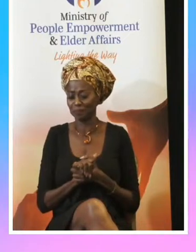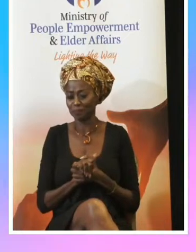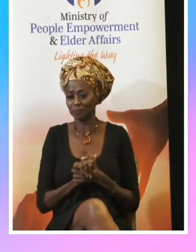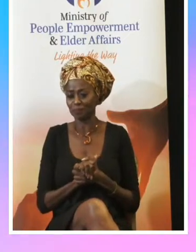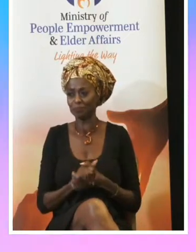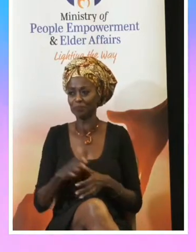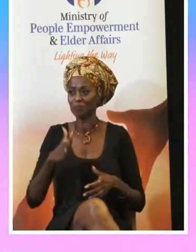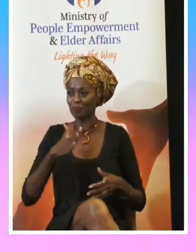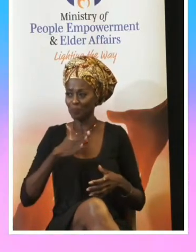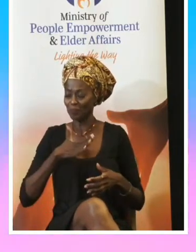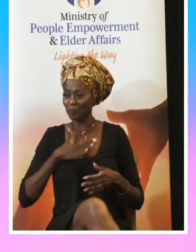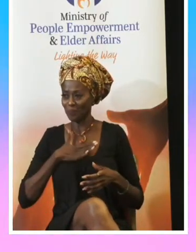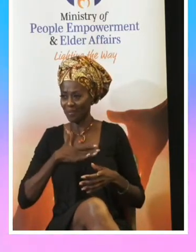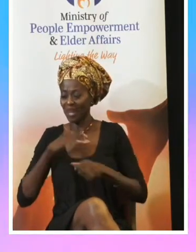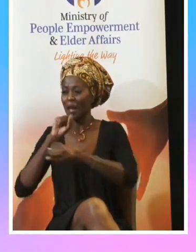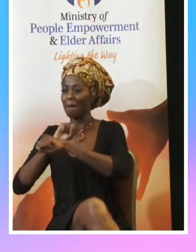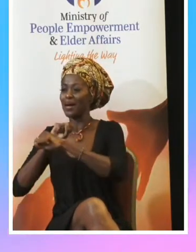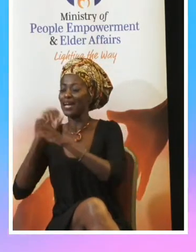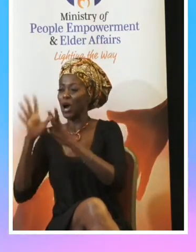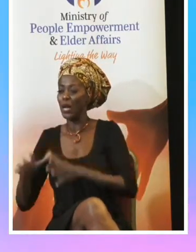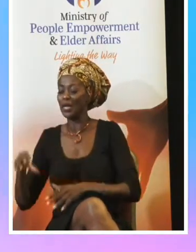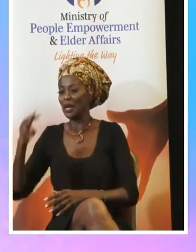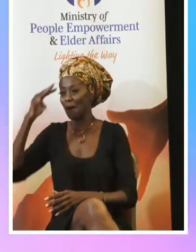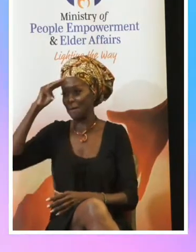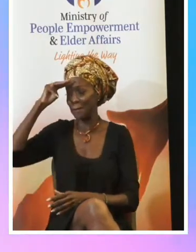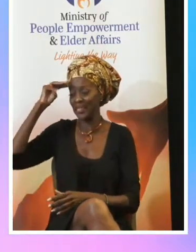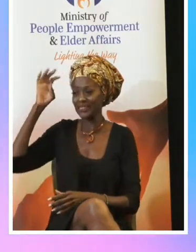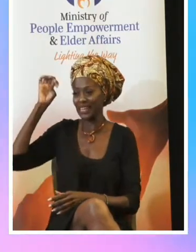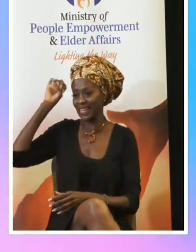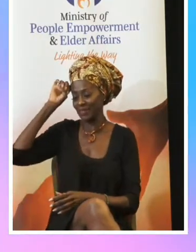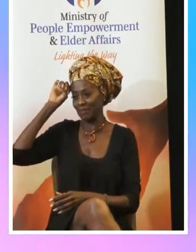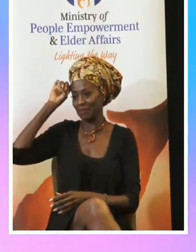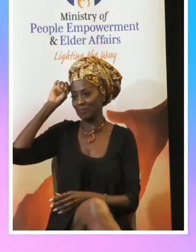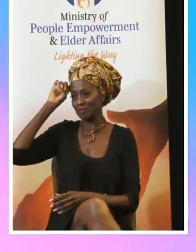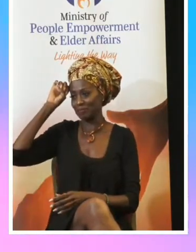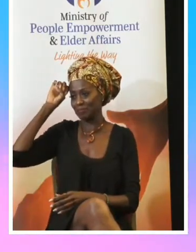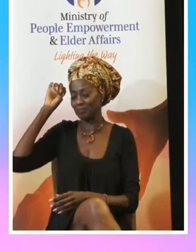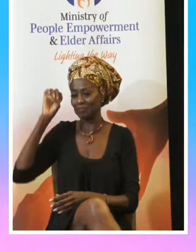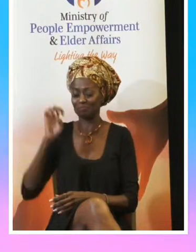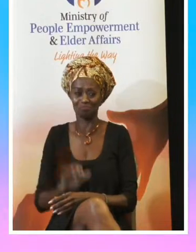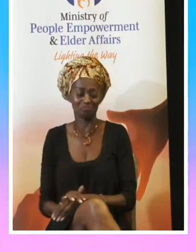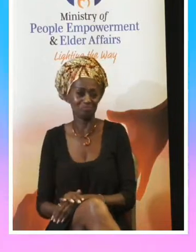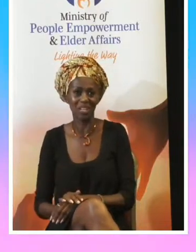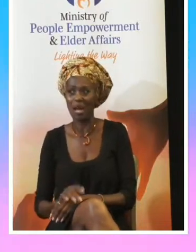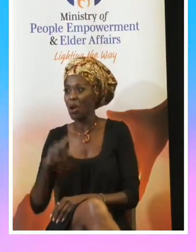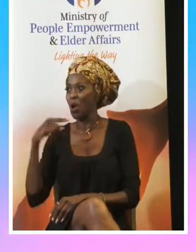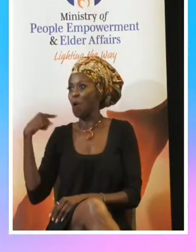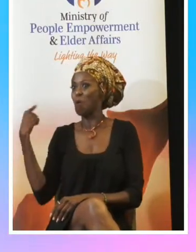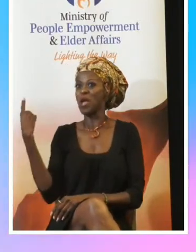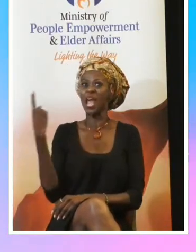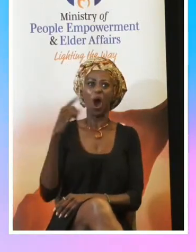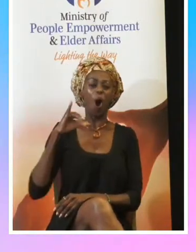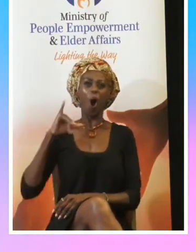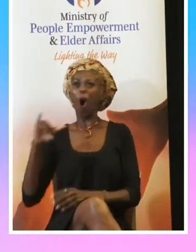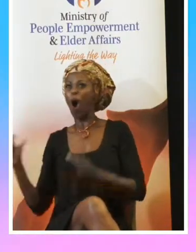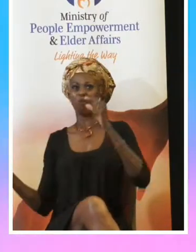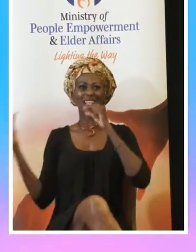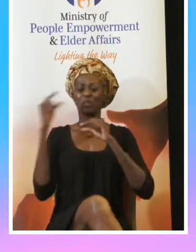My colleague, Mr. Evelyn, I can tell you something, we cannot get along for a second.